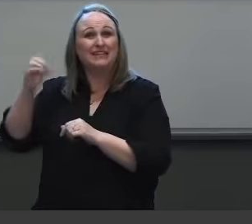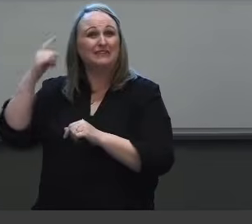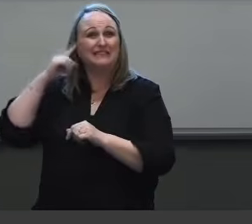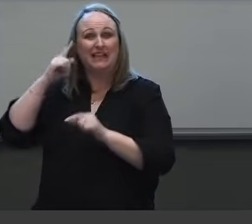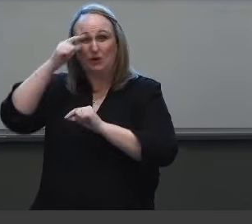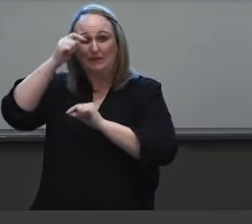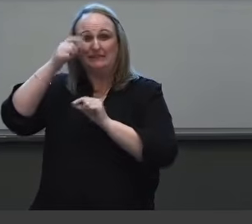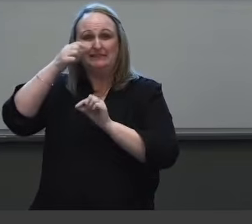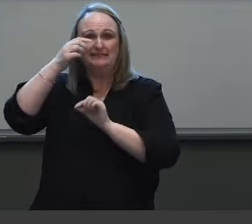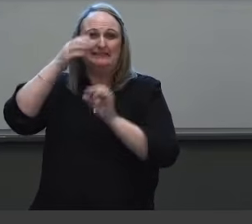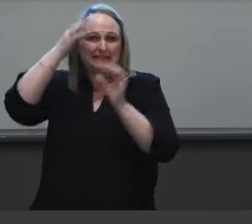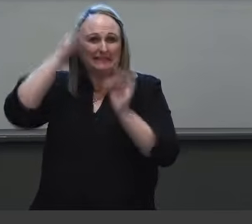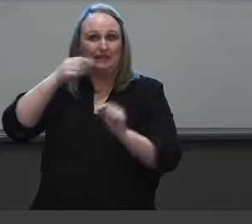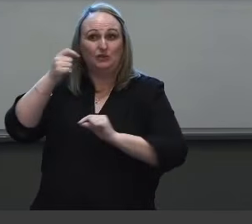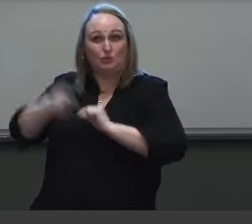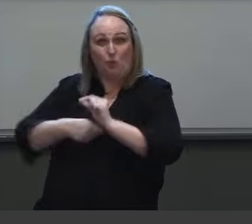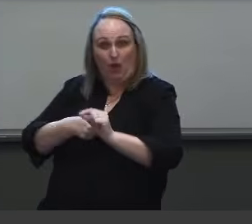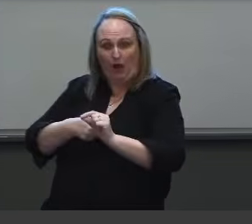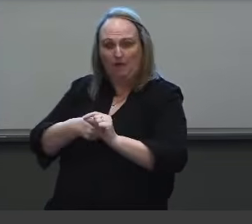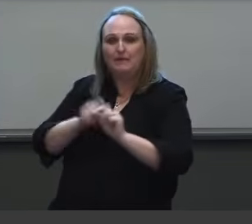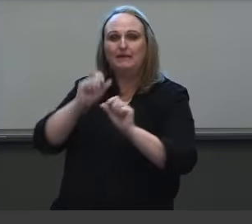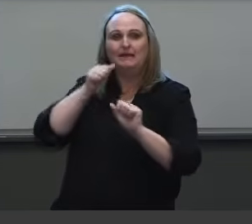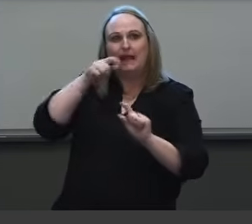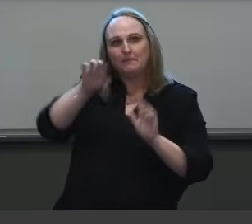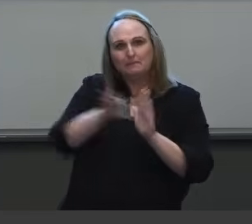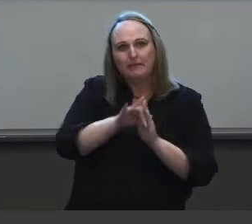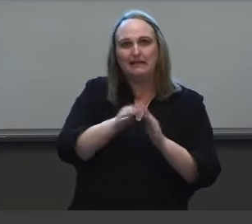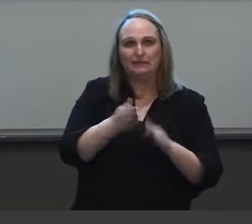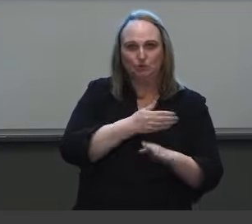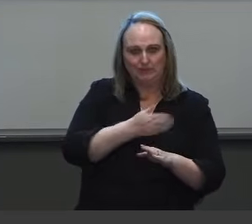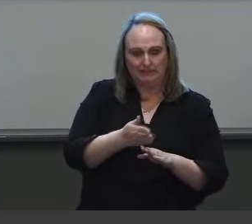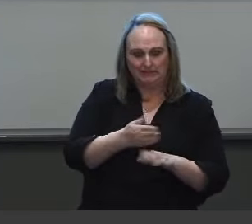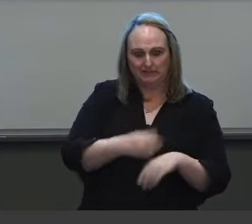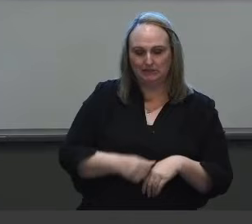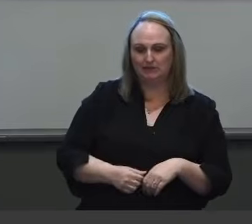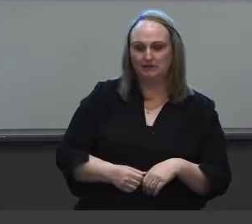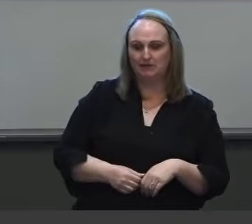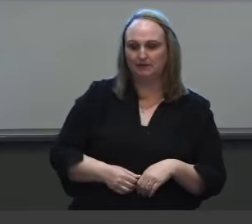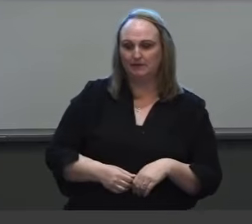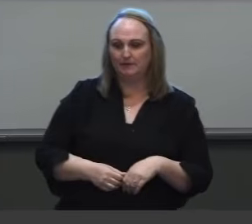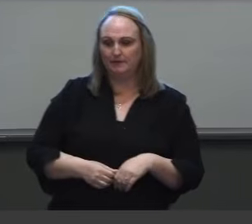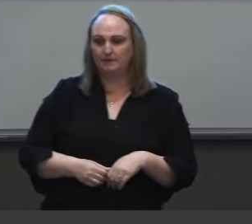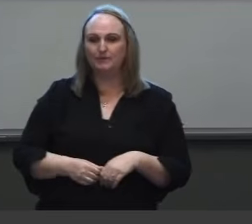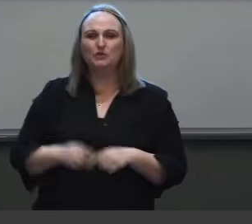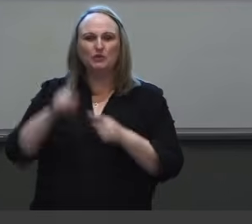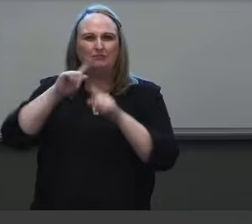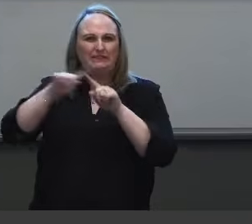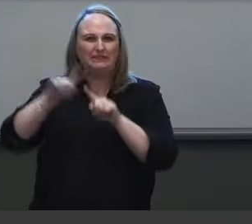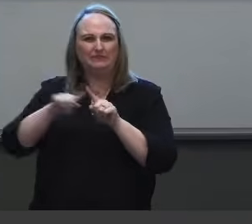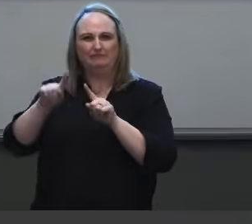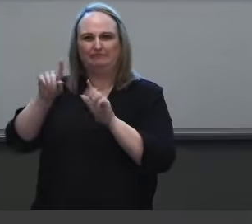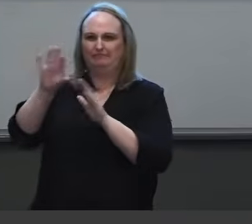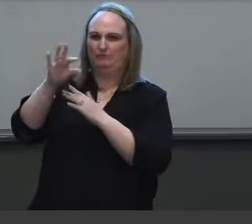and different preferences they can select, and the device is going to act accordingly.